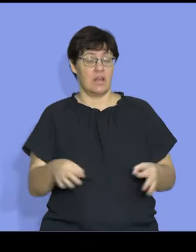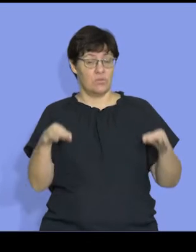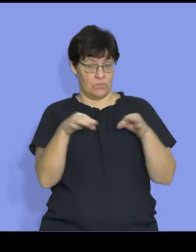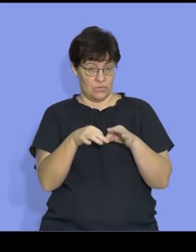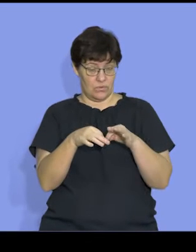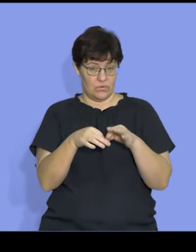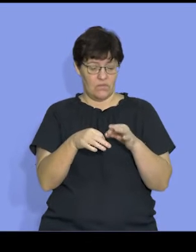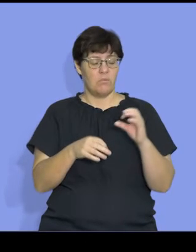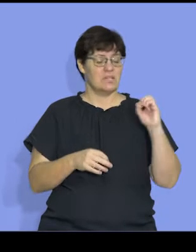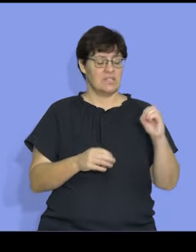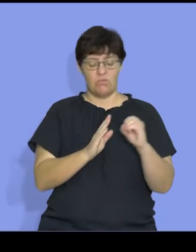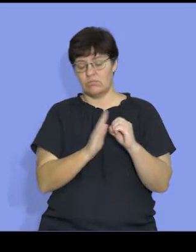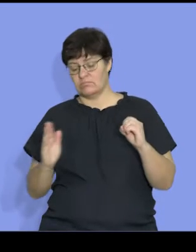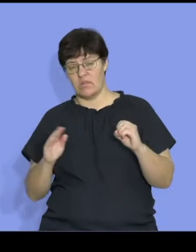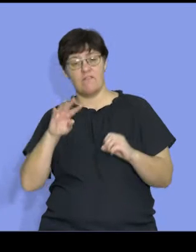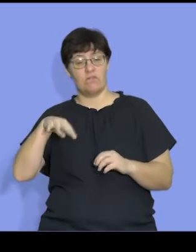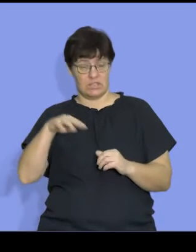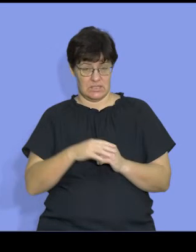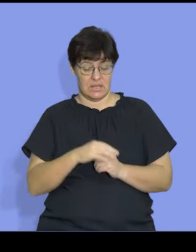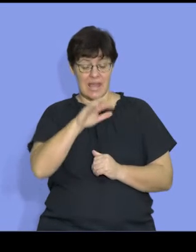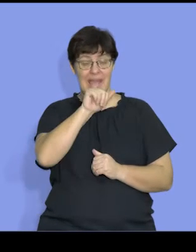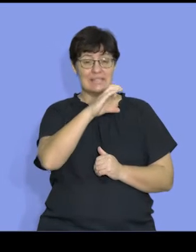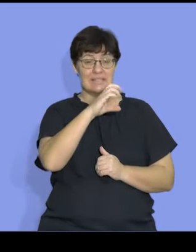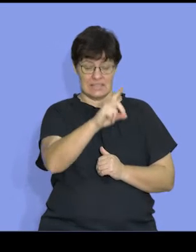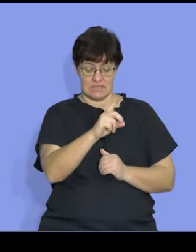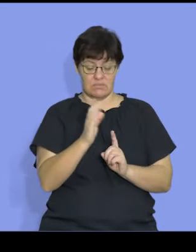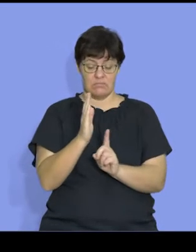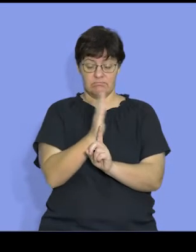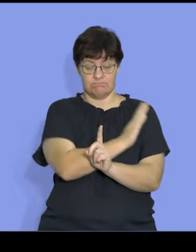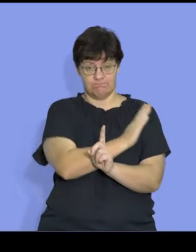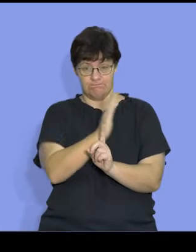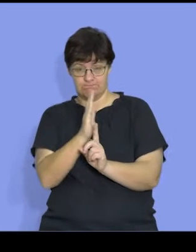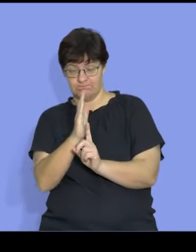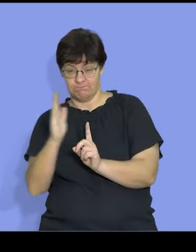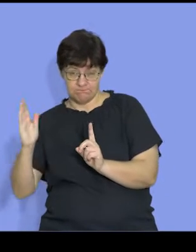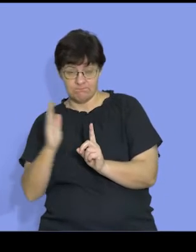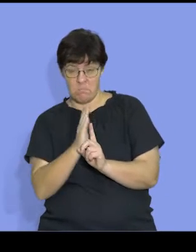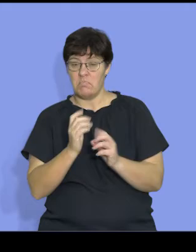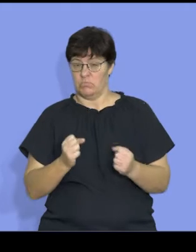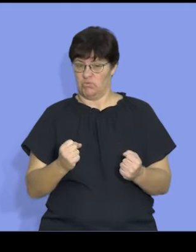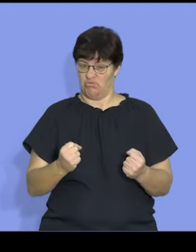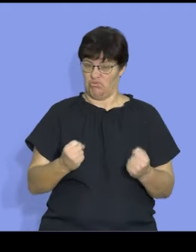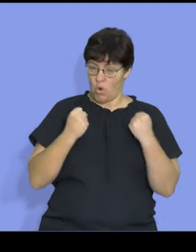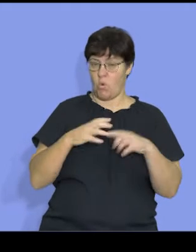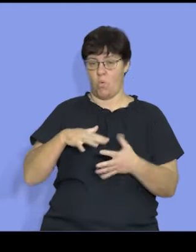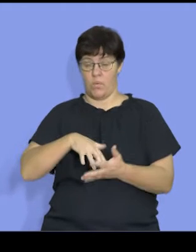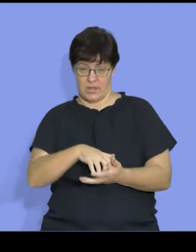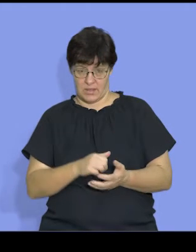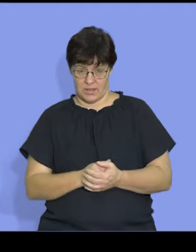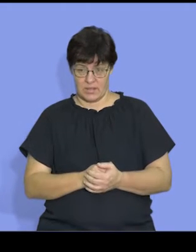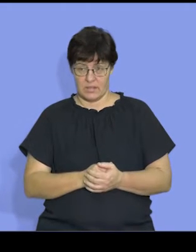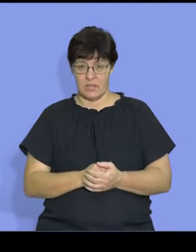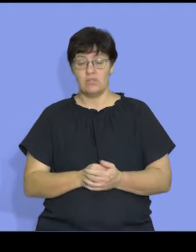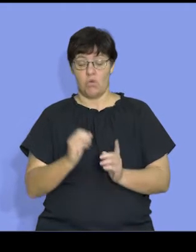pH scale from 0 to 14 of an acid is an indication of its strength, right? So an acid with a pH value closer